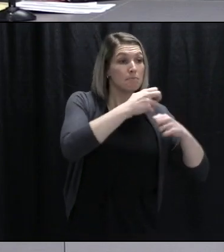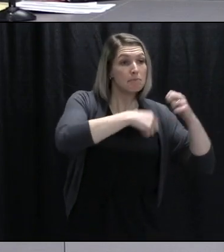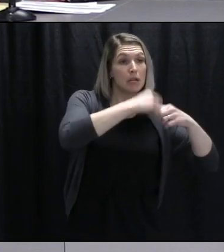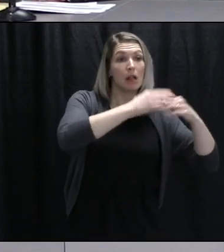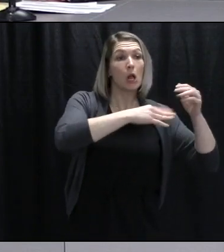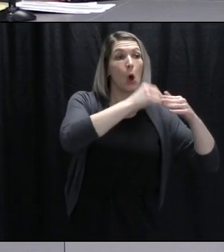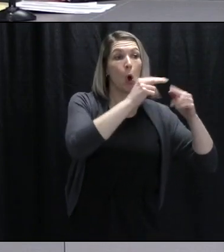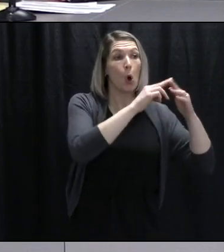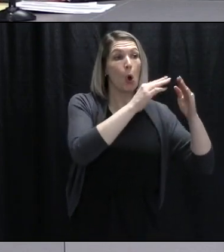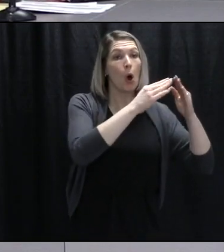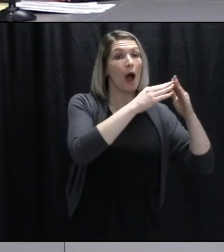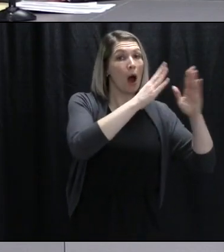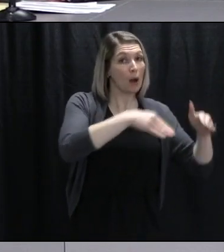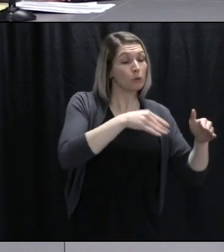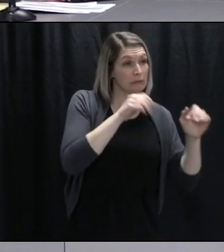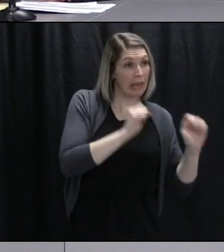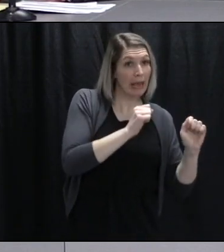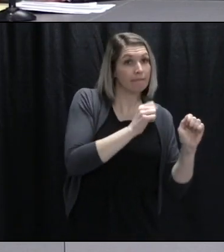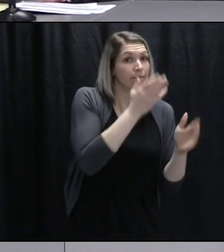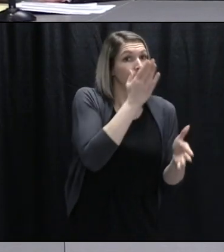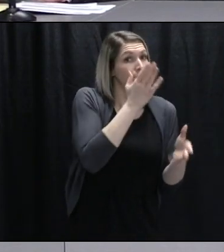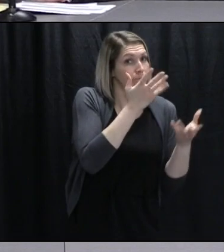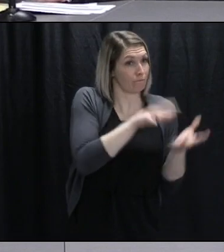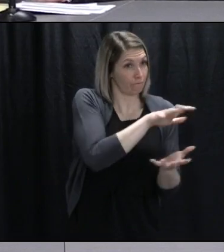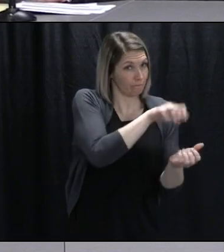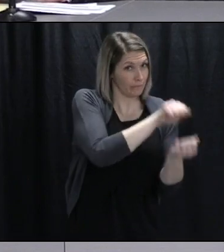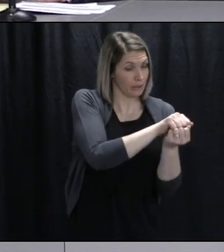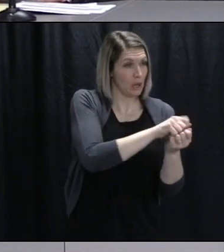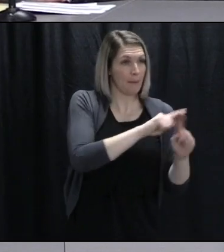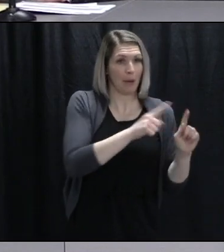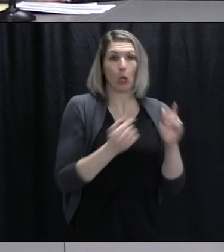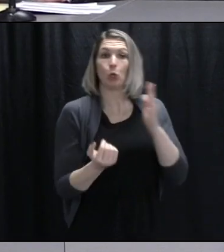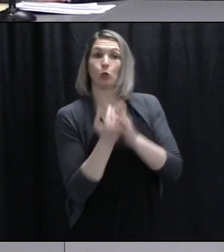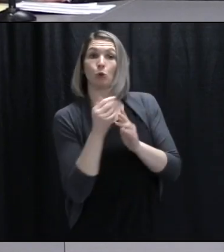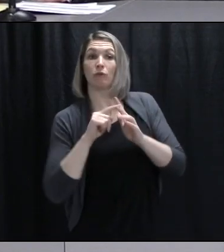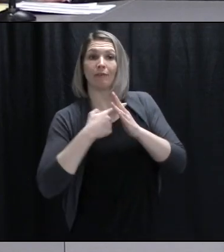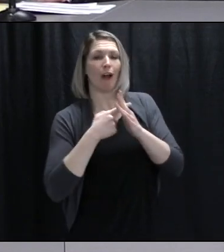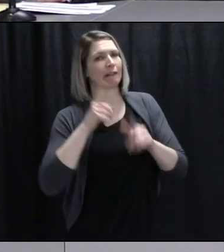instructions? So when you look at we certainly take the advice from the